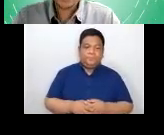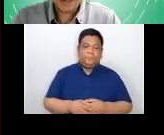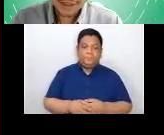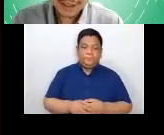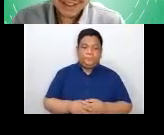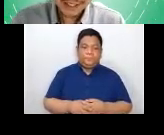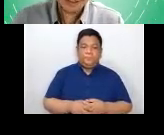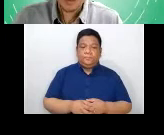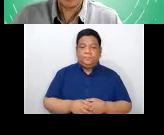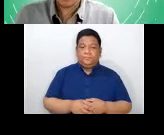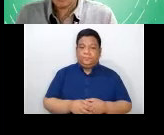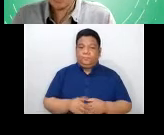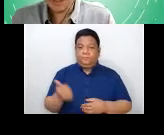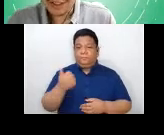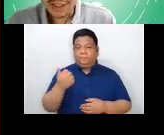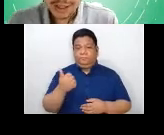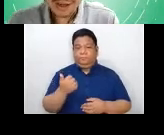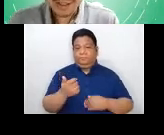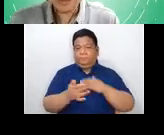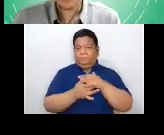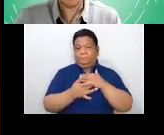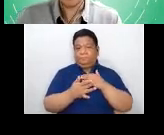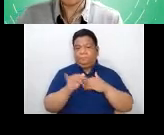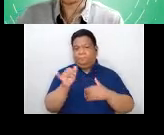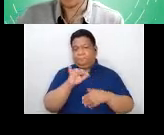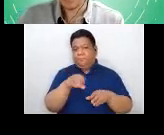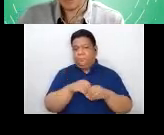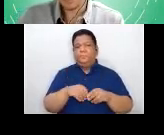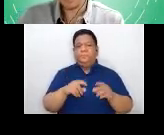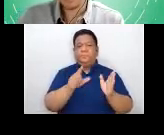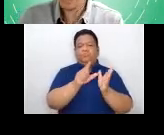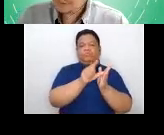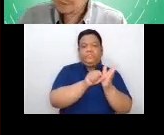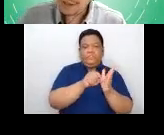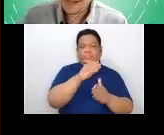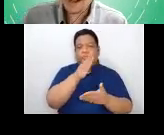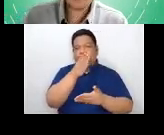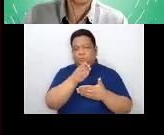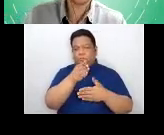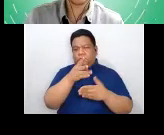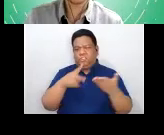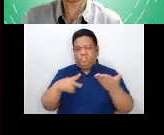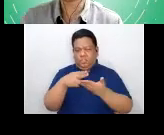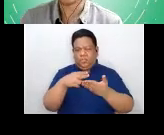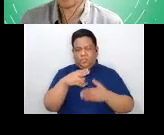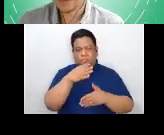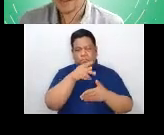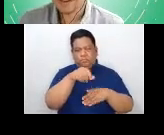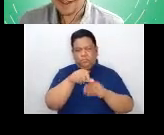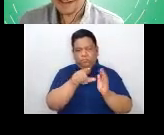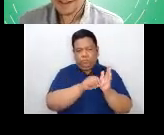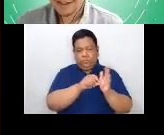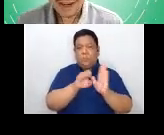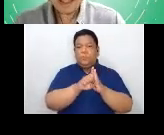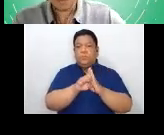another one in this technology, which also kind of counts, is called print and cut machines. So if you've ever had a sticker made,